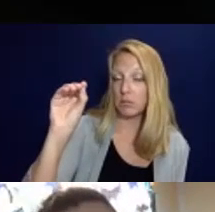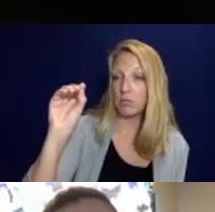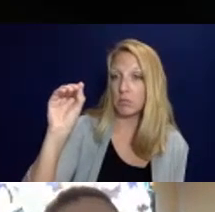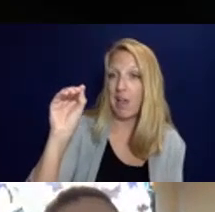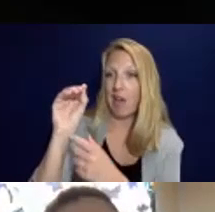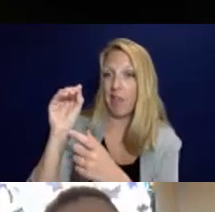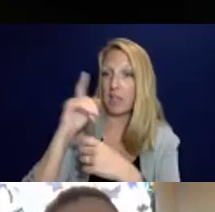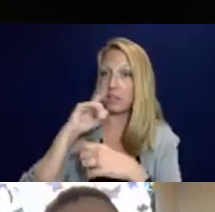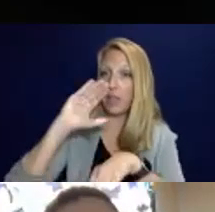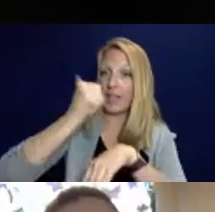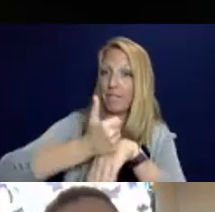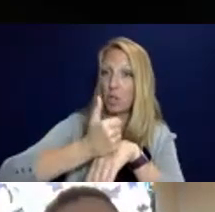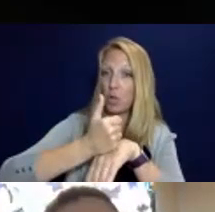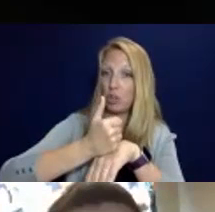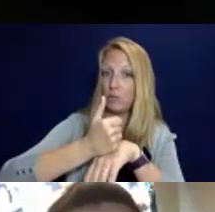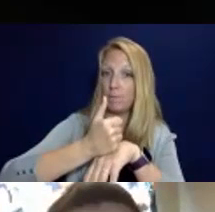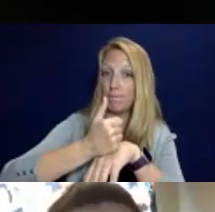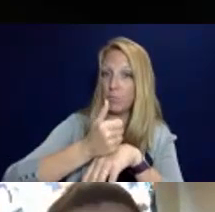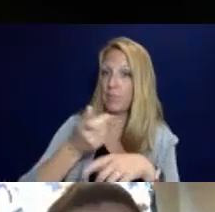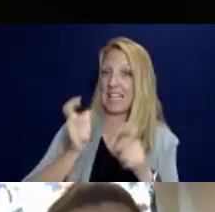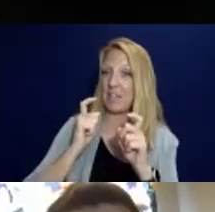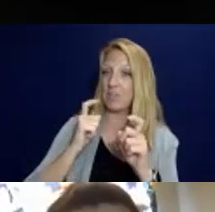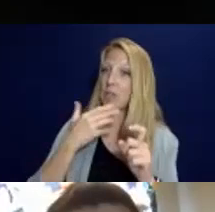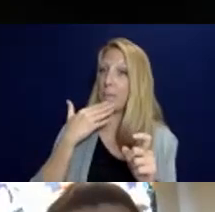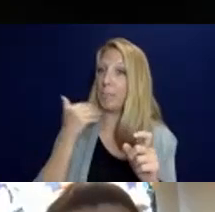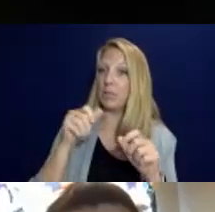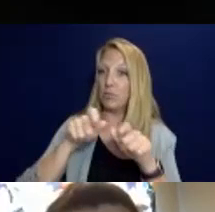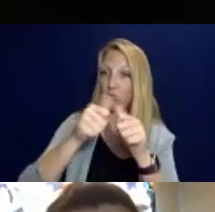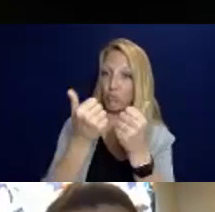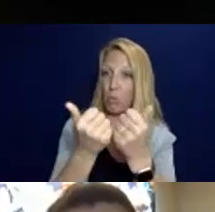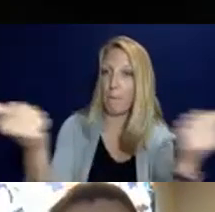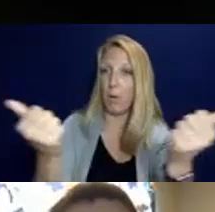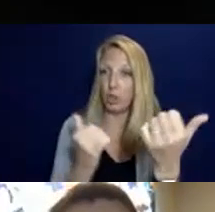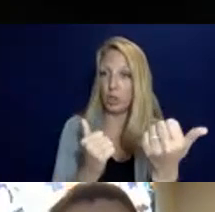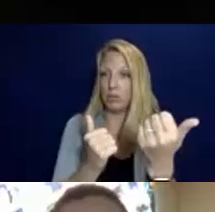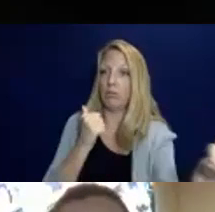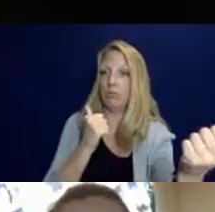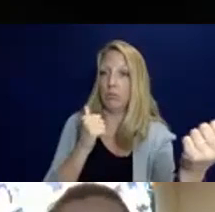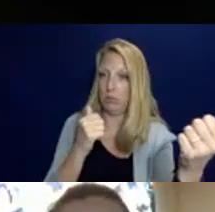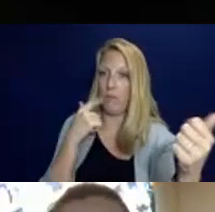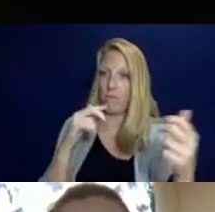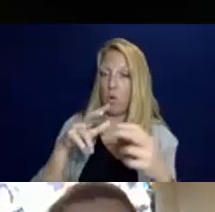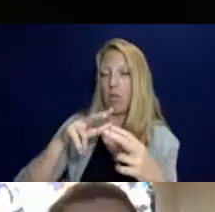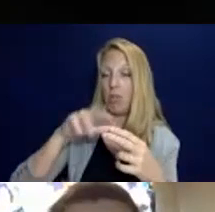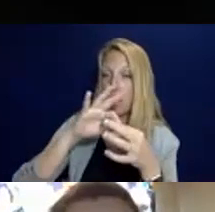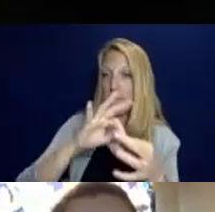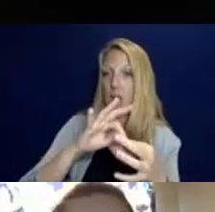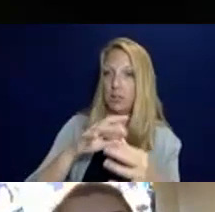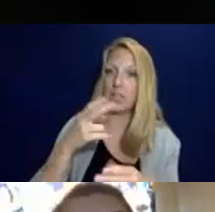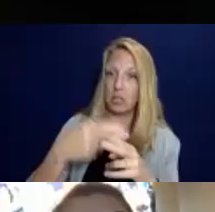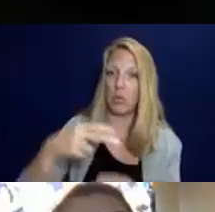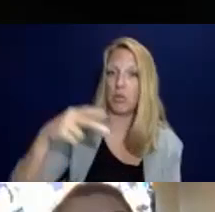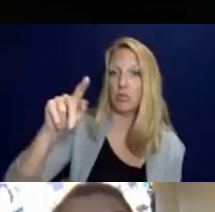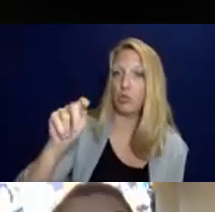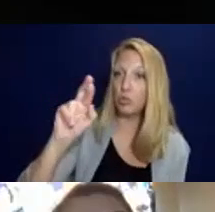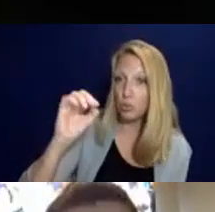configuration that gives us the maximum repulsion of the bonds, and that is called trigonal planar.